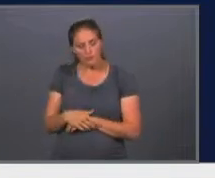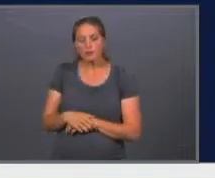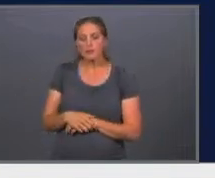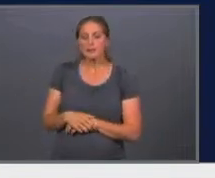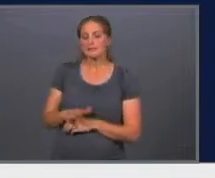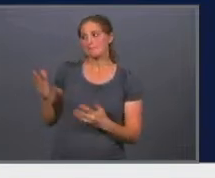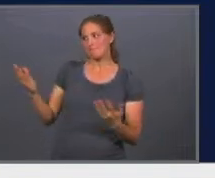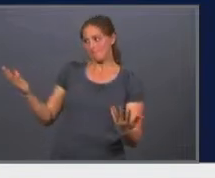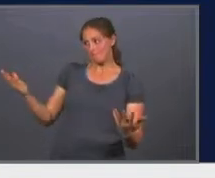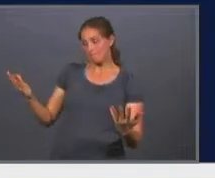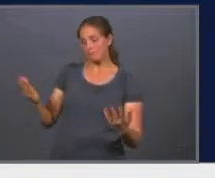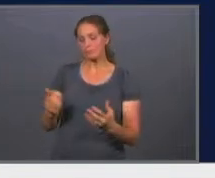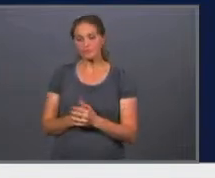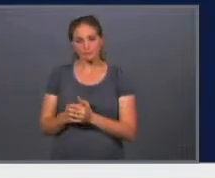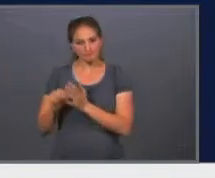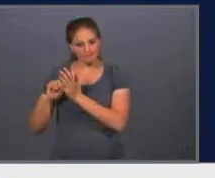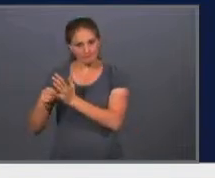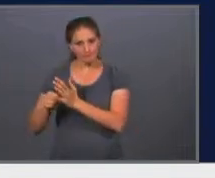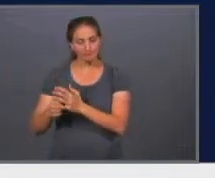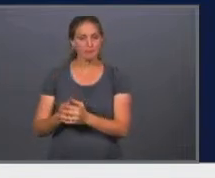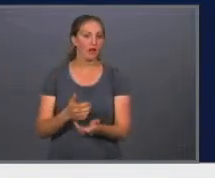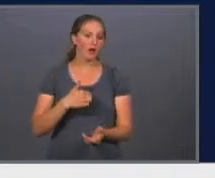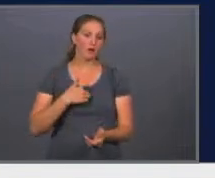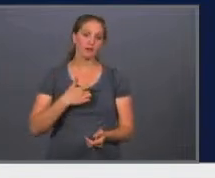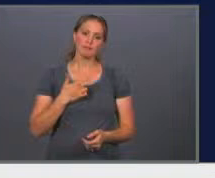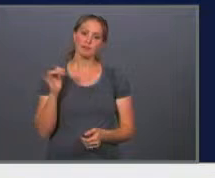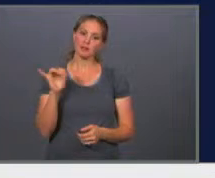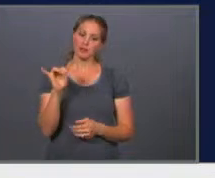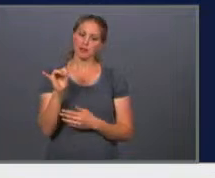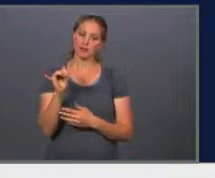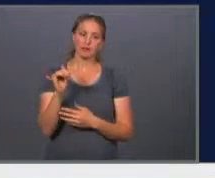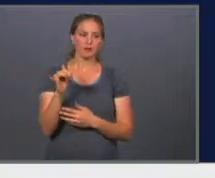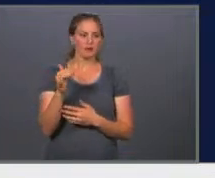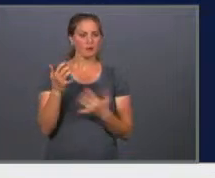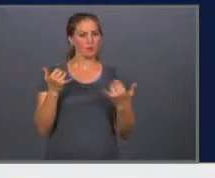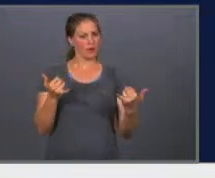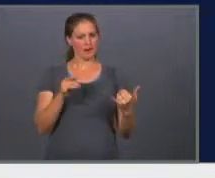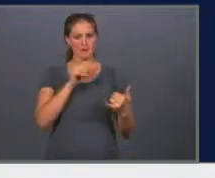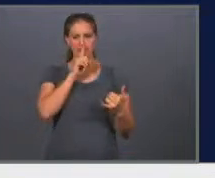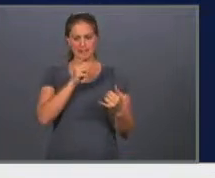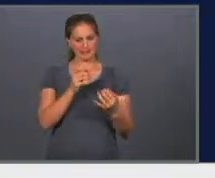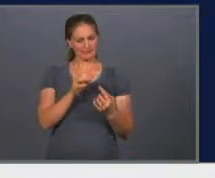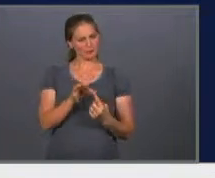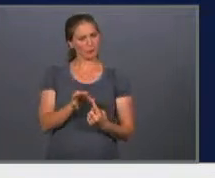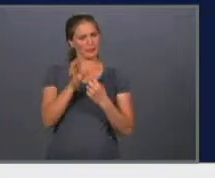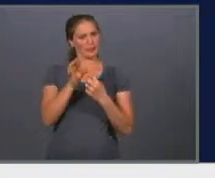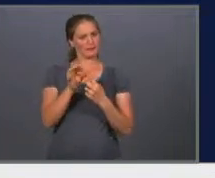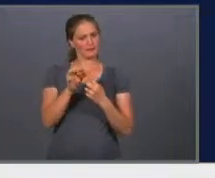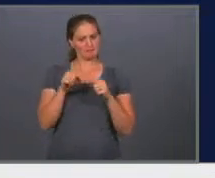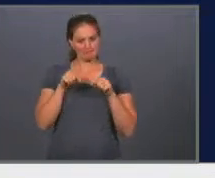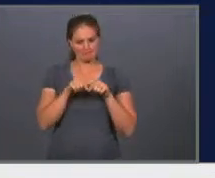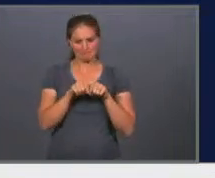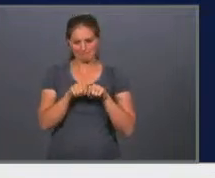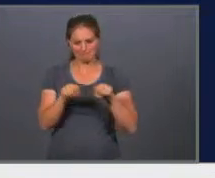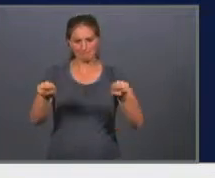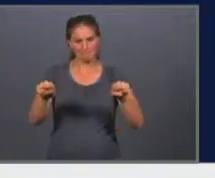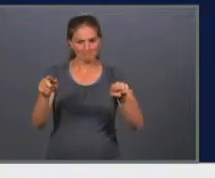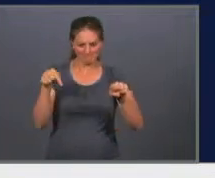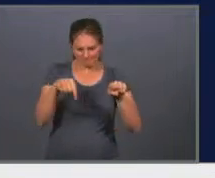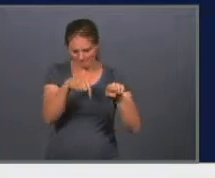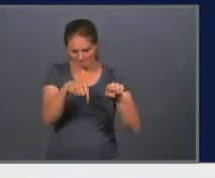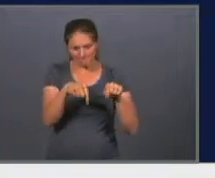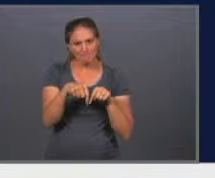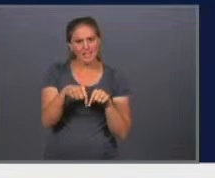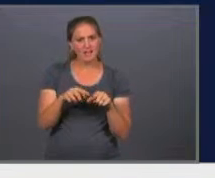I really do feel like we are at a very unique juncture in our history, and very much democracy is on